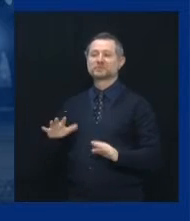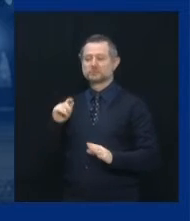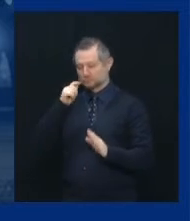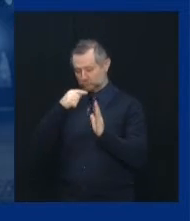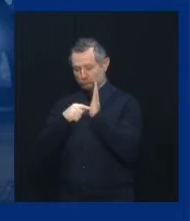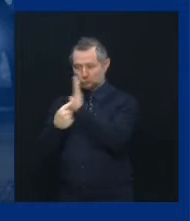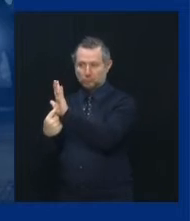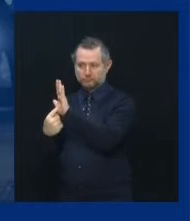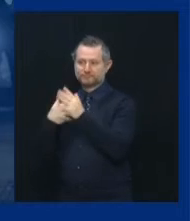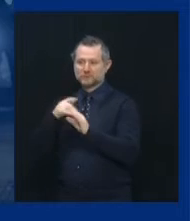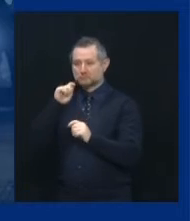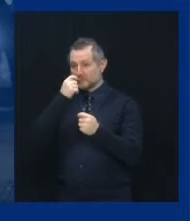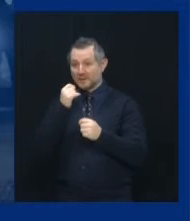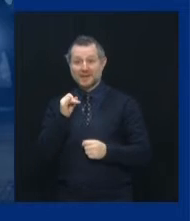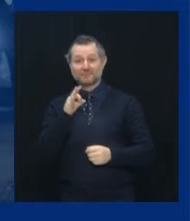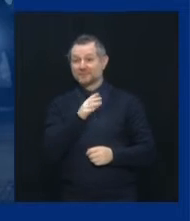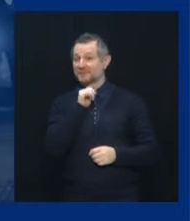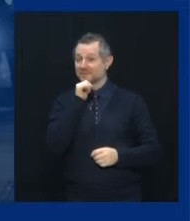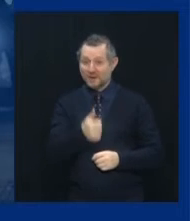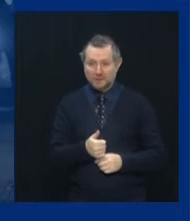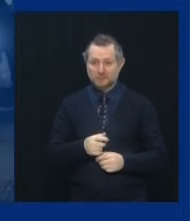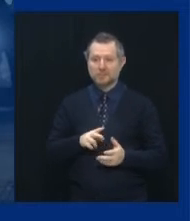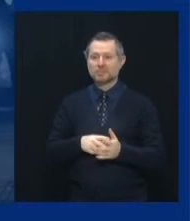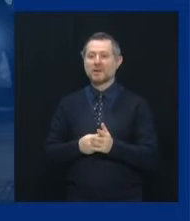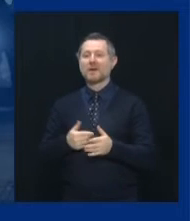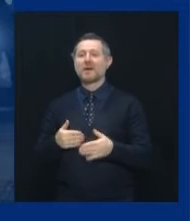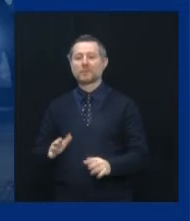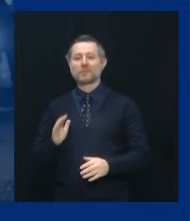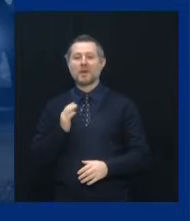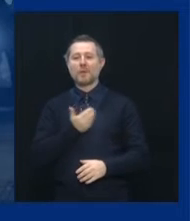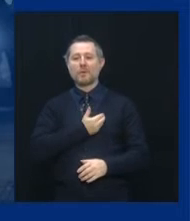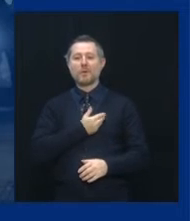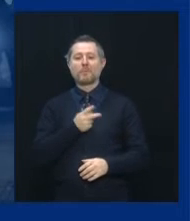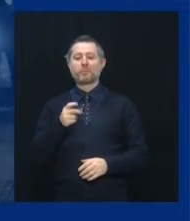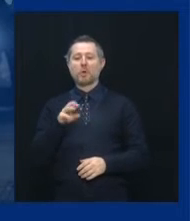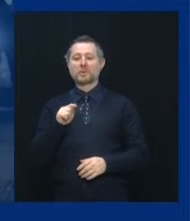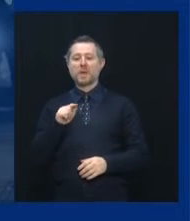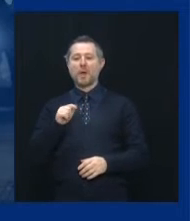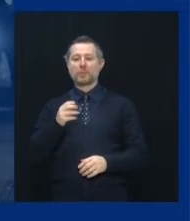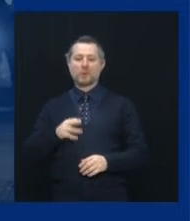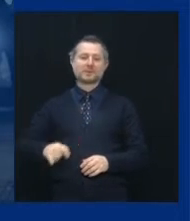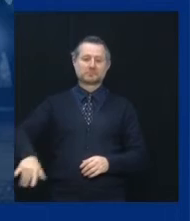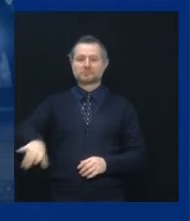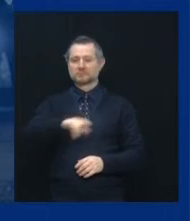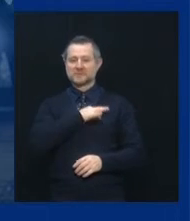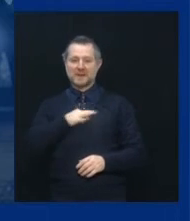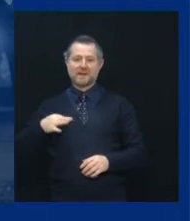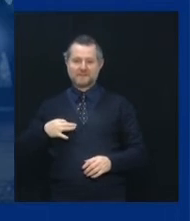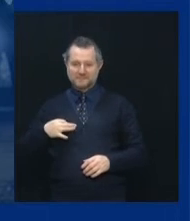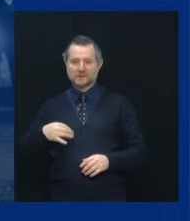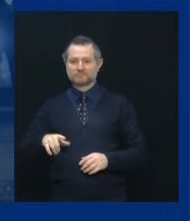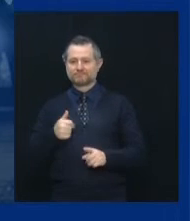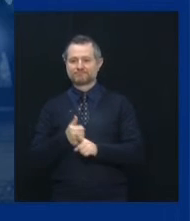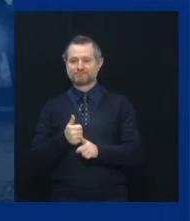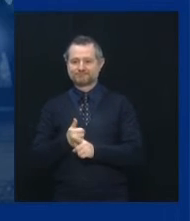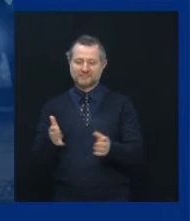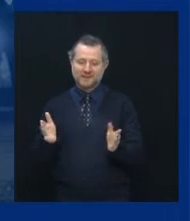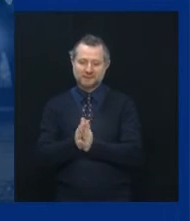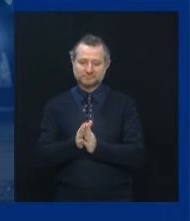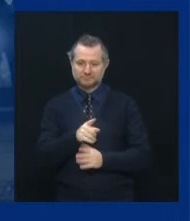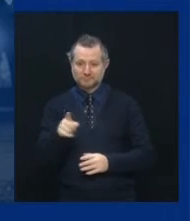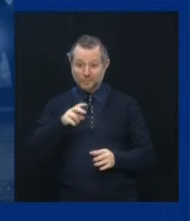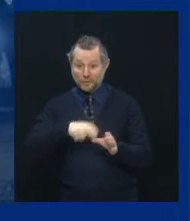or allow the Port Authority staff to request of people coming